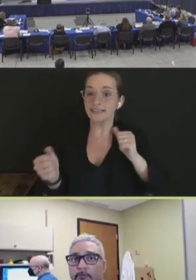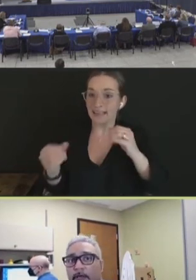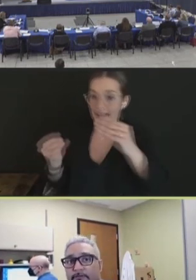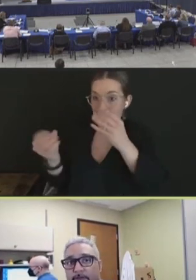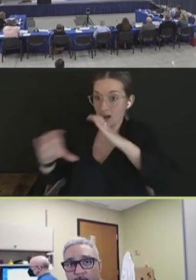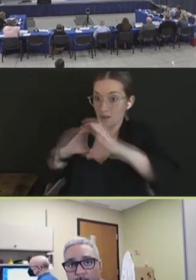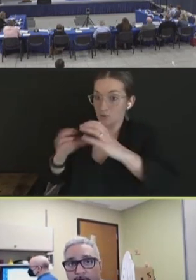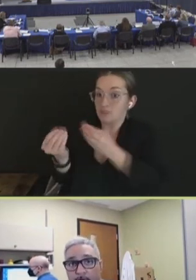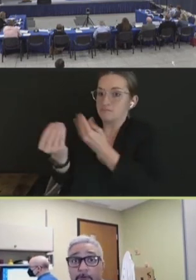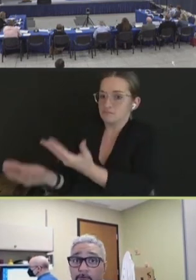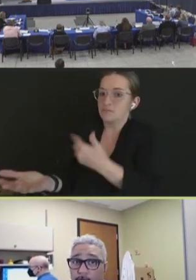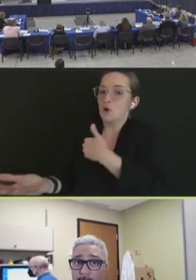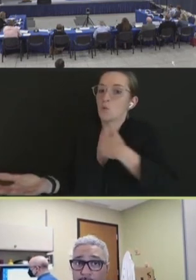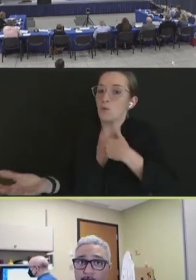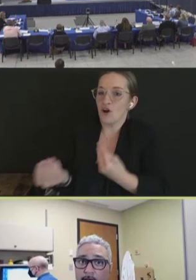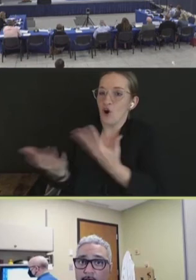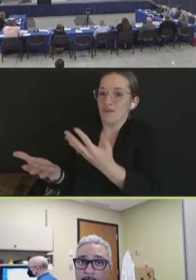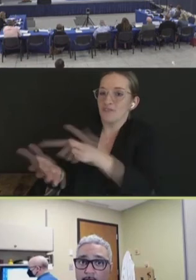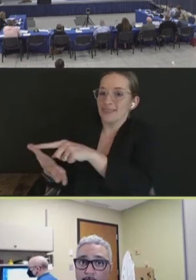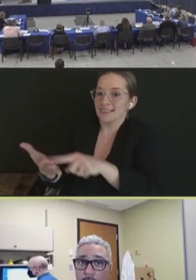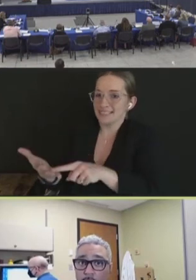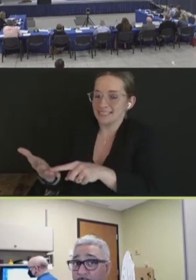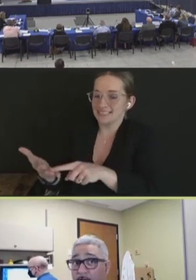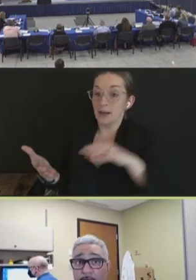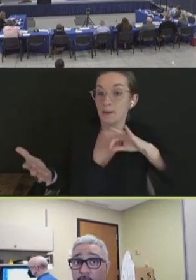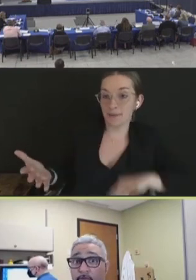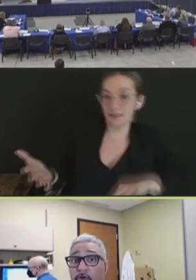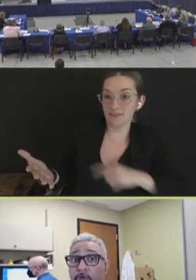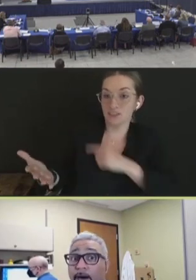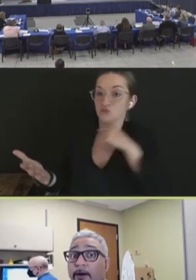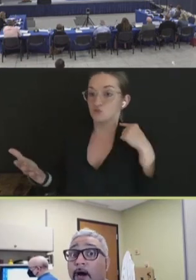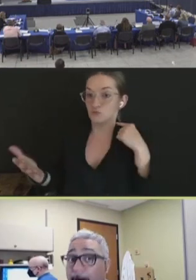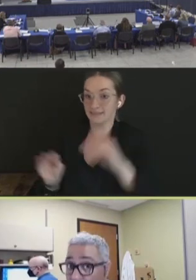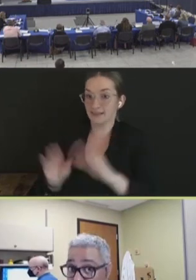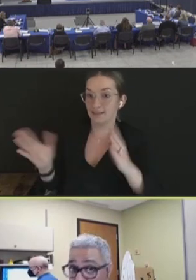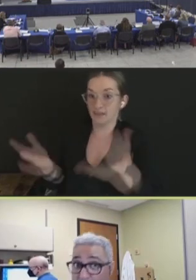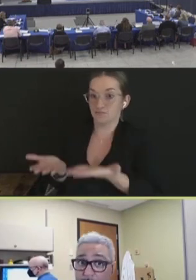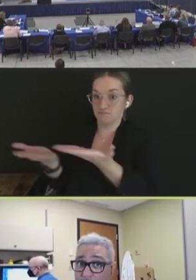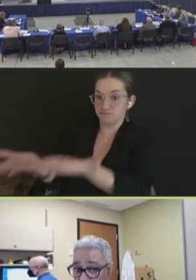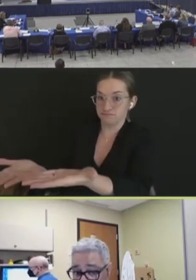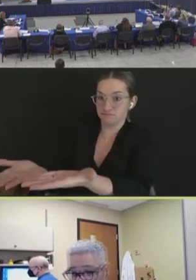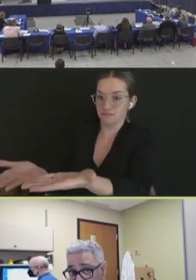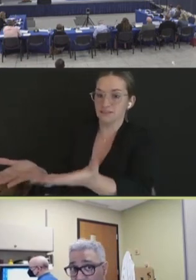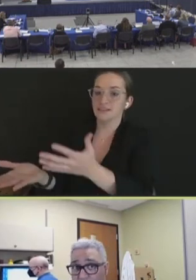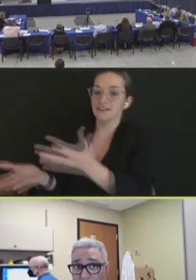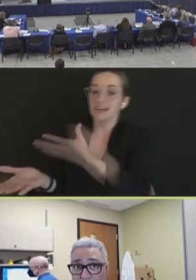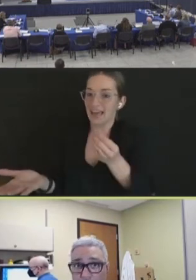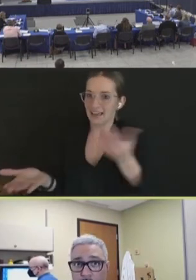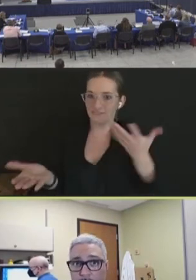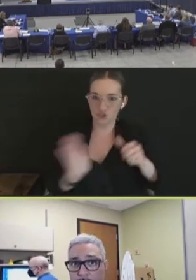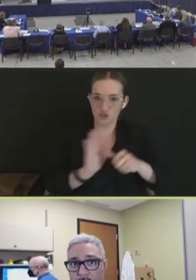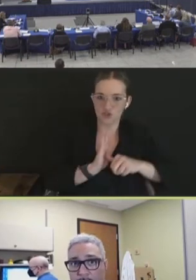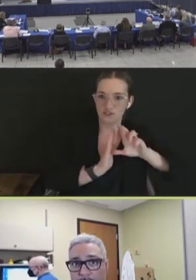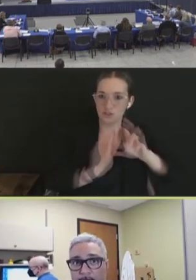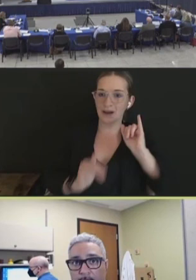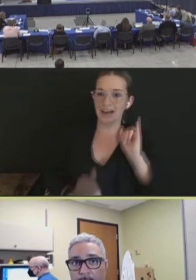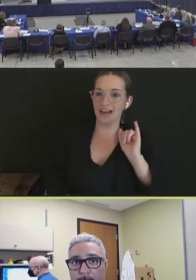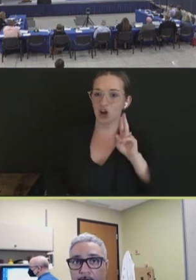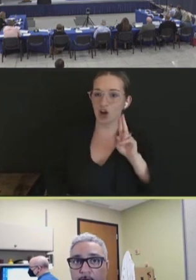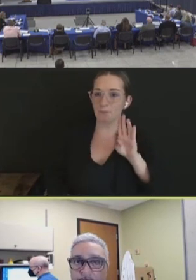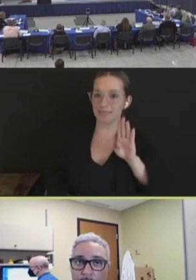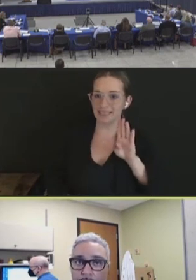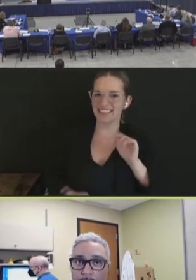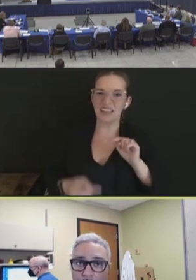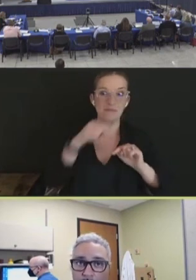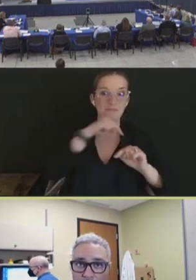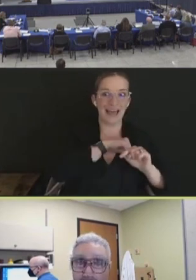here's what the benefits are versus the risks. And, this has been reviewed by an IRB. Again, that goes back to the National Research Act. And so there